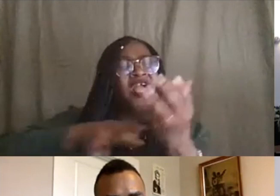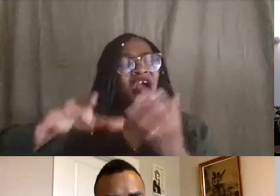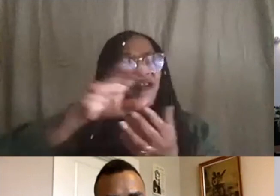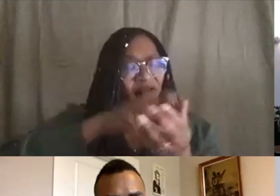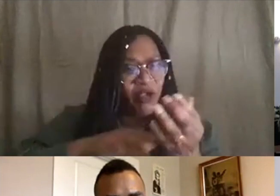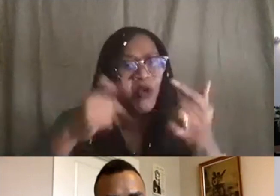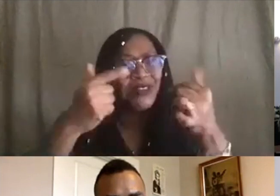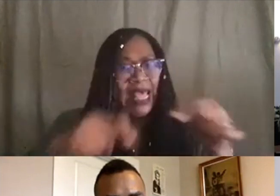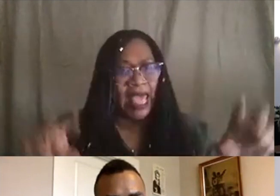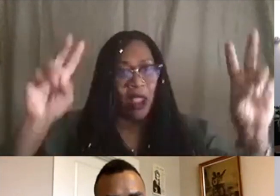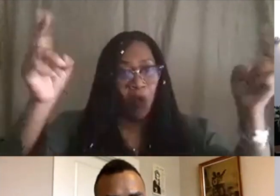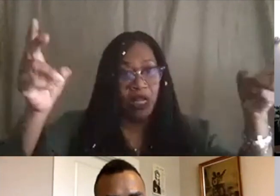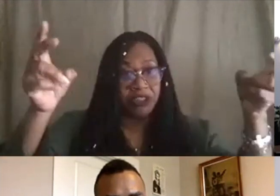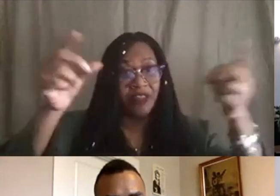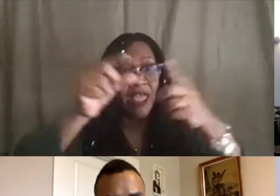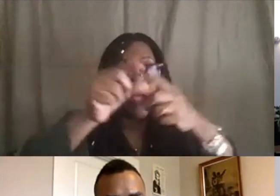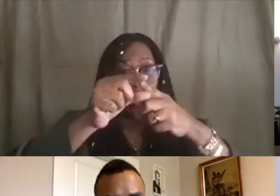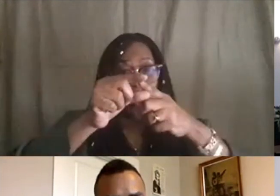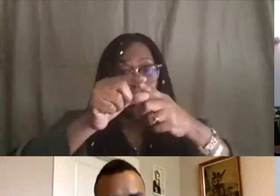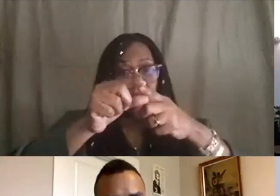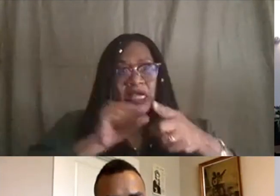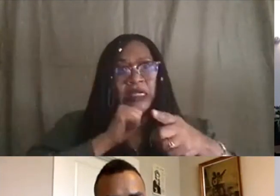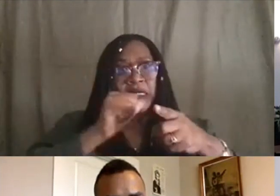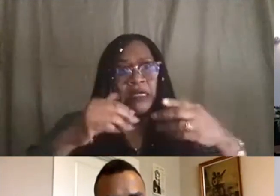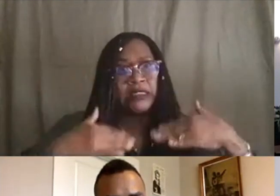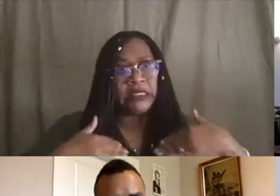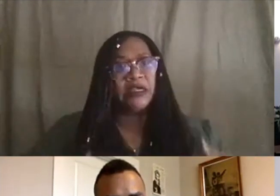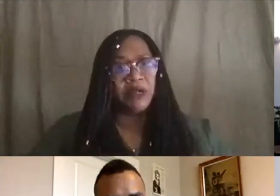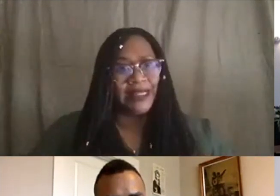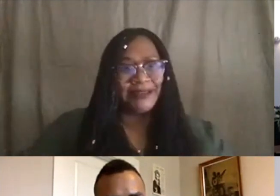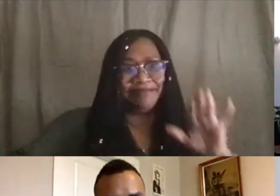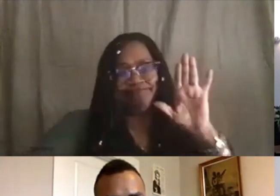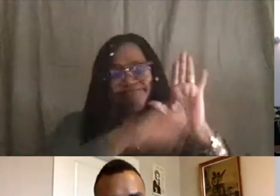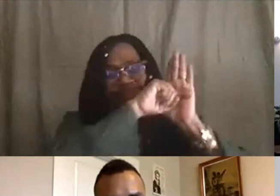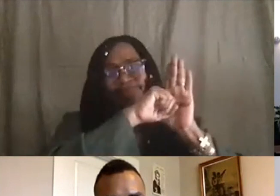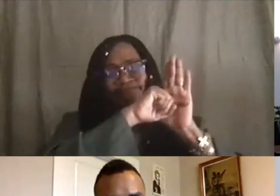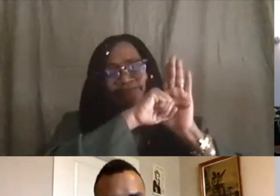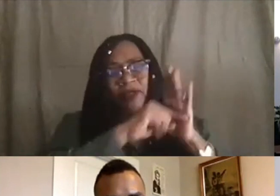dehumanization. That's the kind of stuff, like hearing you talk about that, that's actually pushing me,